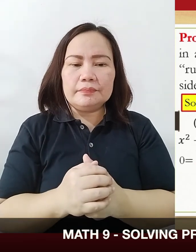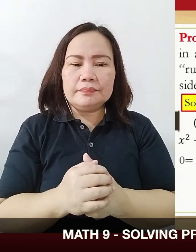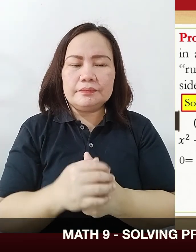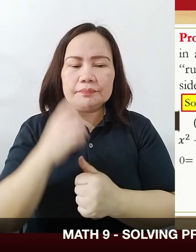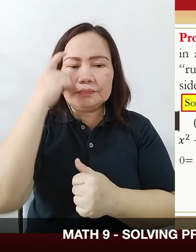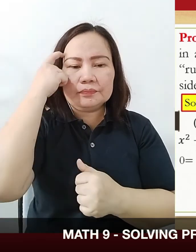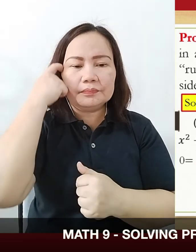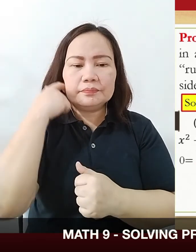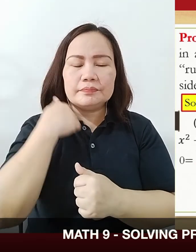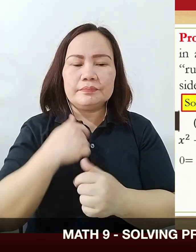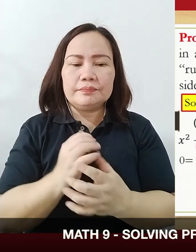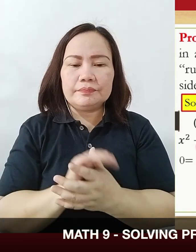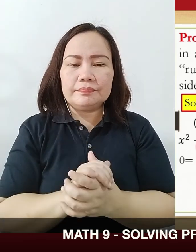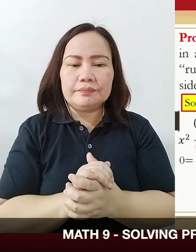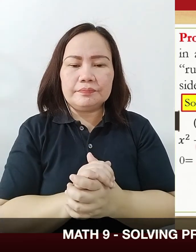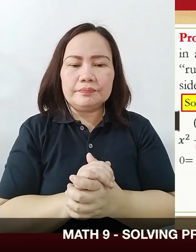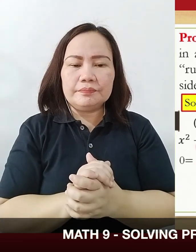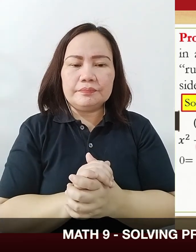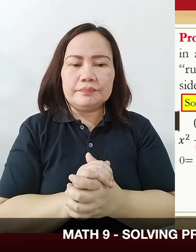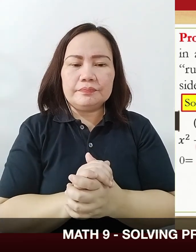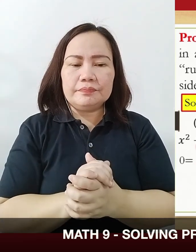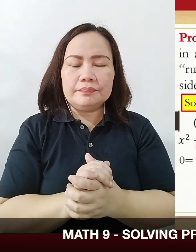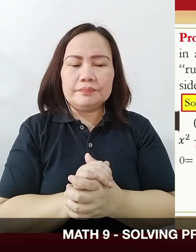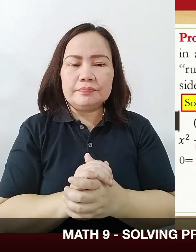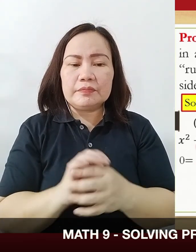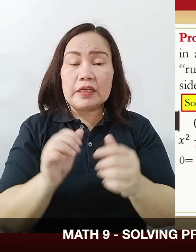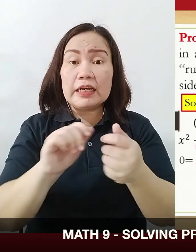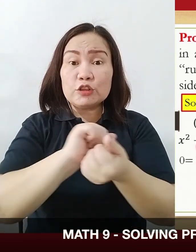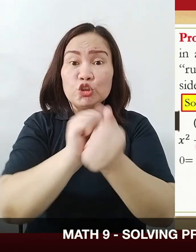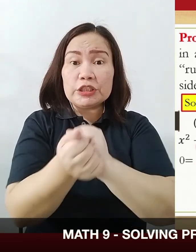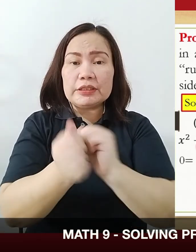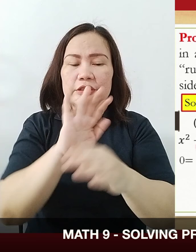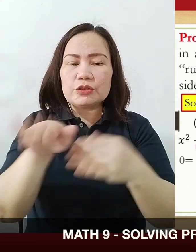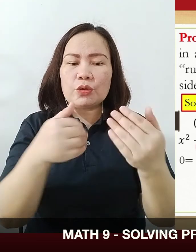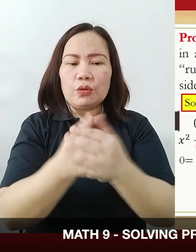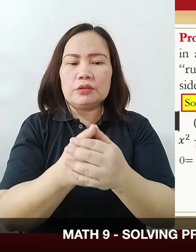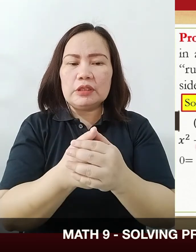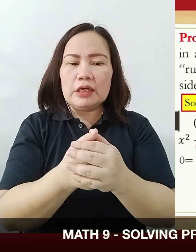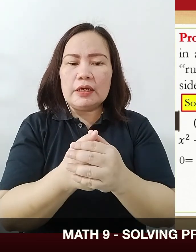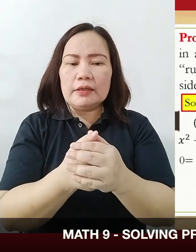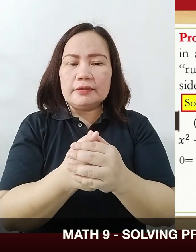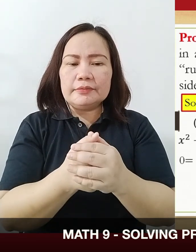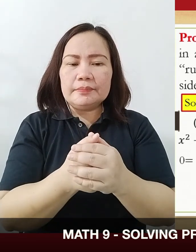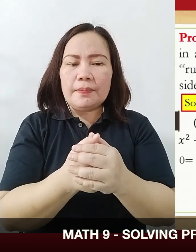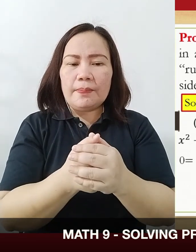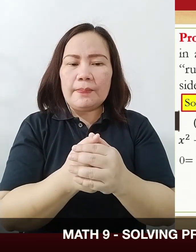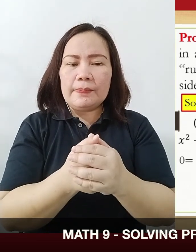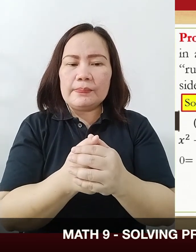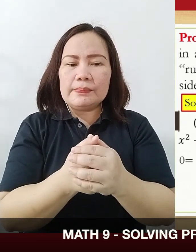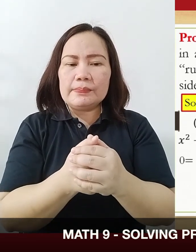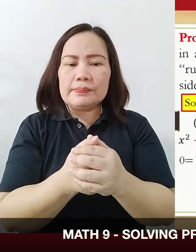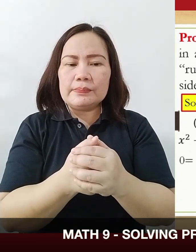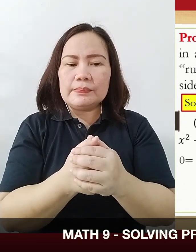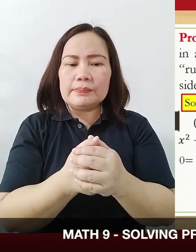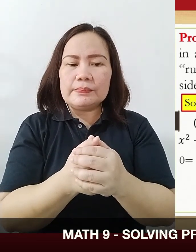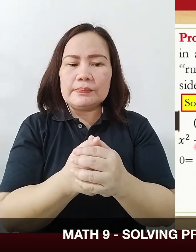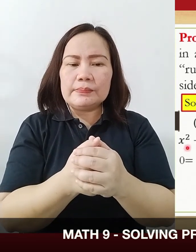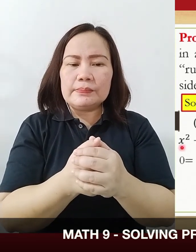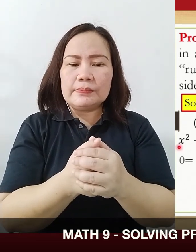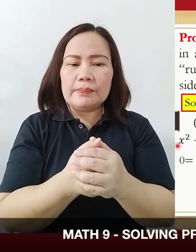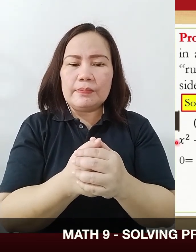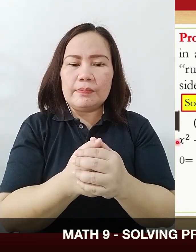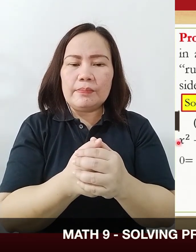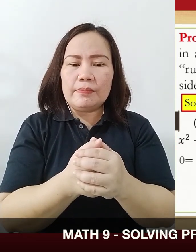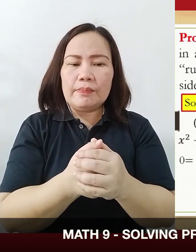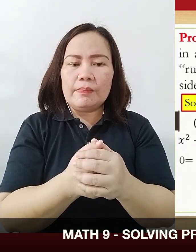plus 49. And then, since magta-transpose tayo, we will change all the signs of the given terms. So,